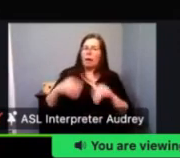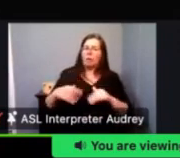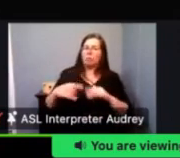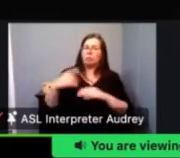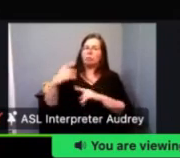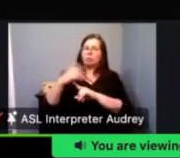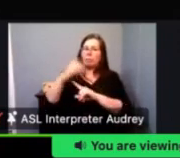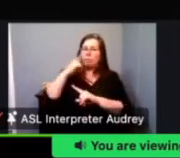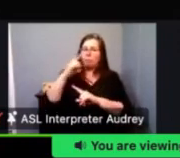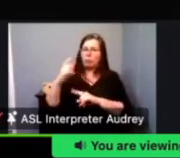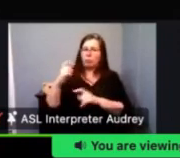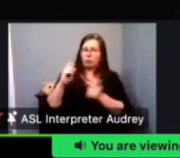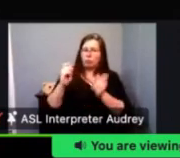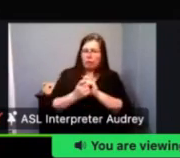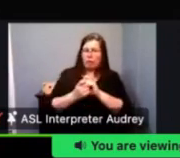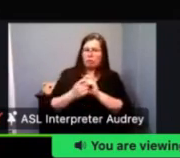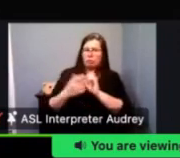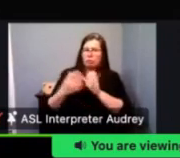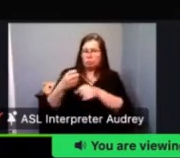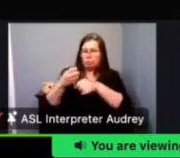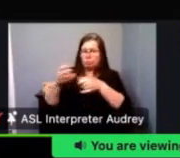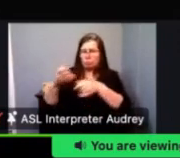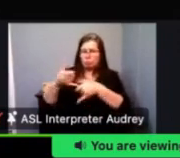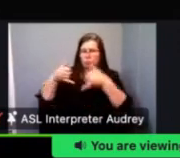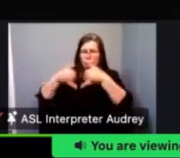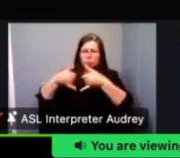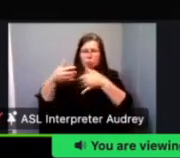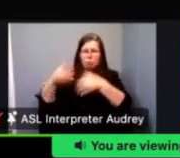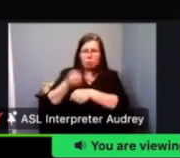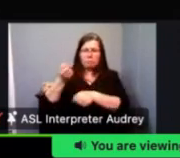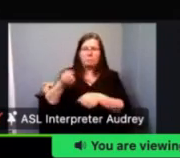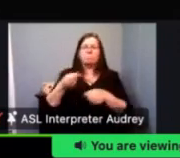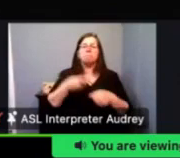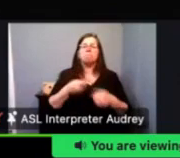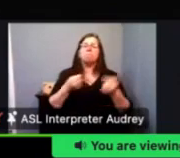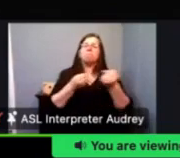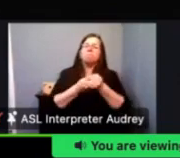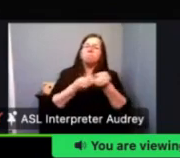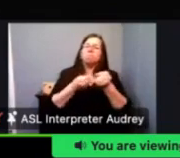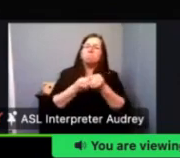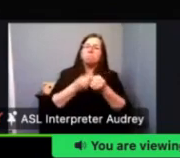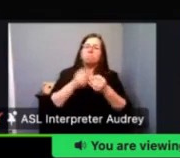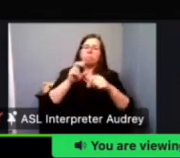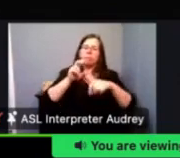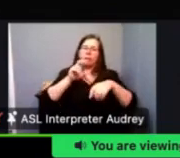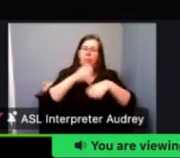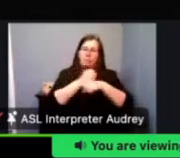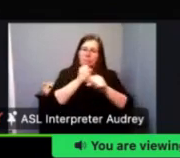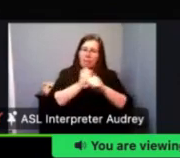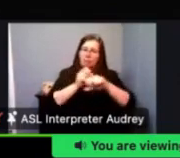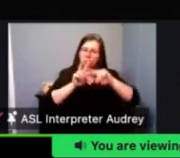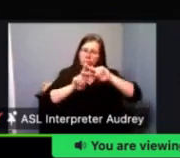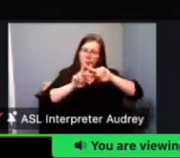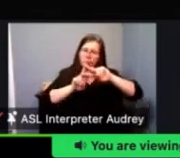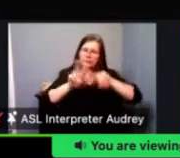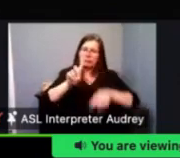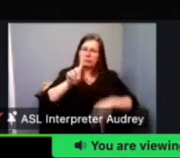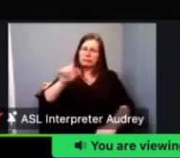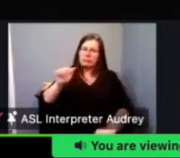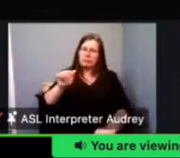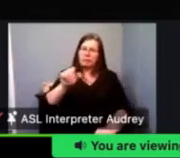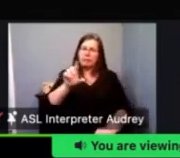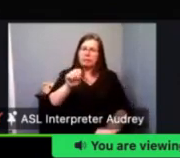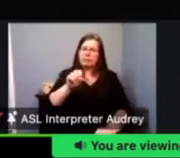solidarity hashtag to support coordination between disability and racial justice movements, and created